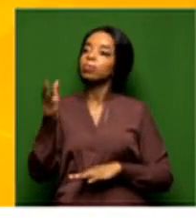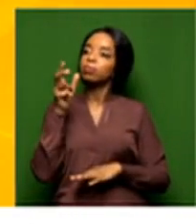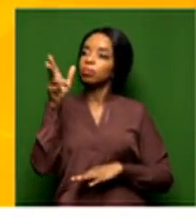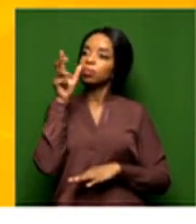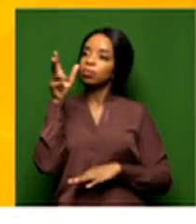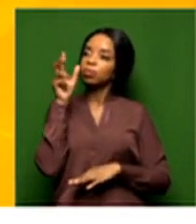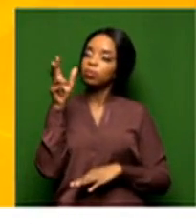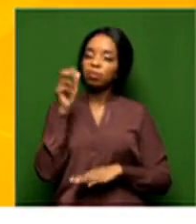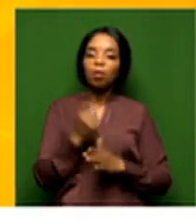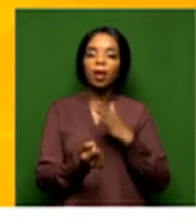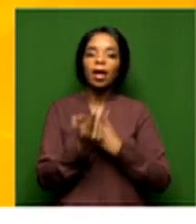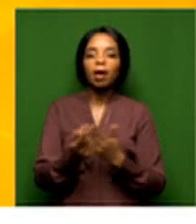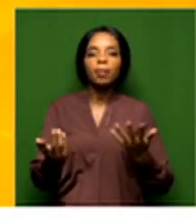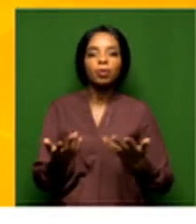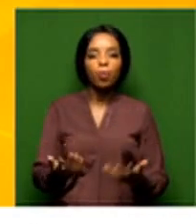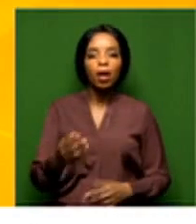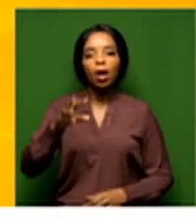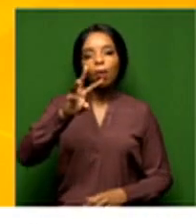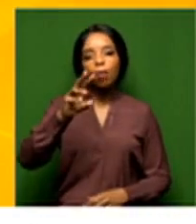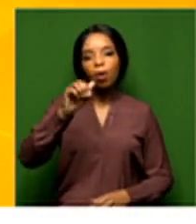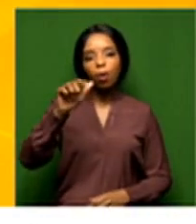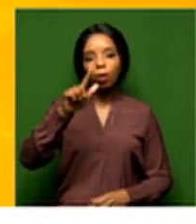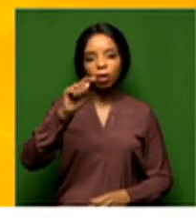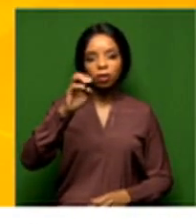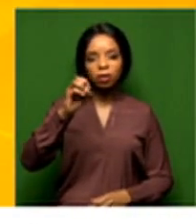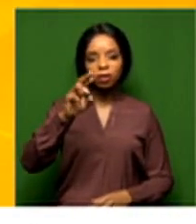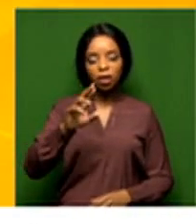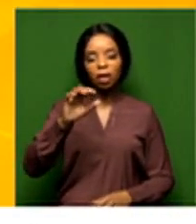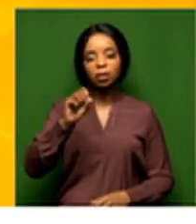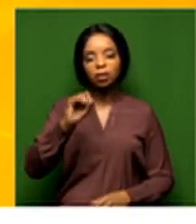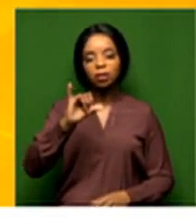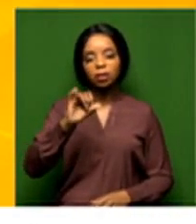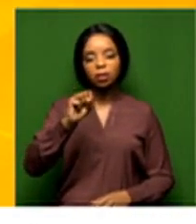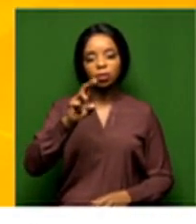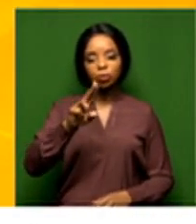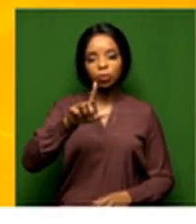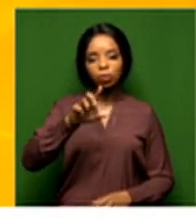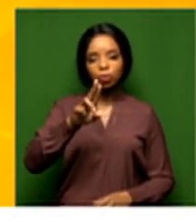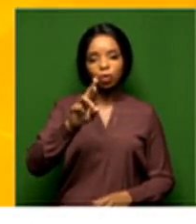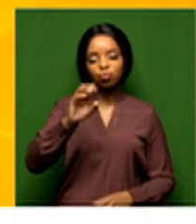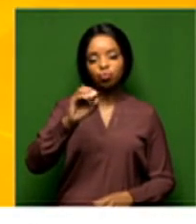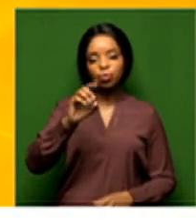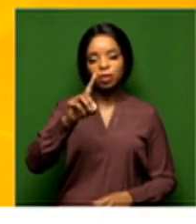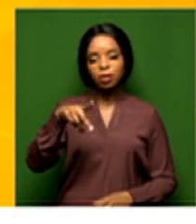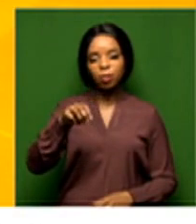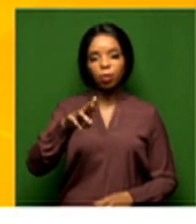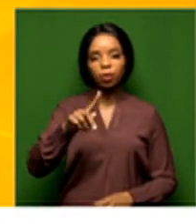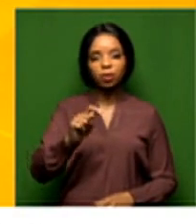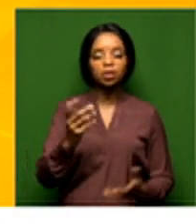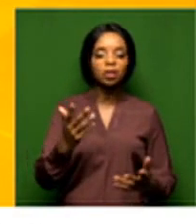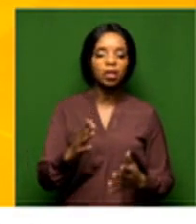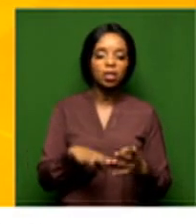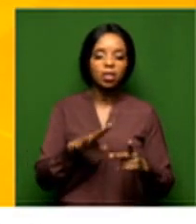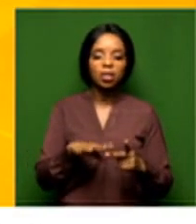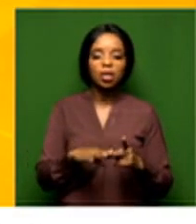this will be happening at the Walter Sisulu Botanical Gardens in Roodepoort and Mary Fitzgerald Square in Newtown, starting from the 25th of